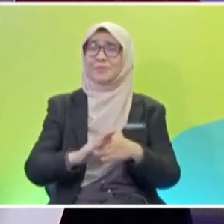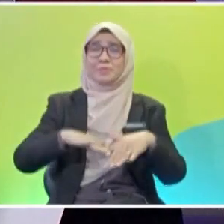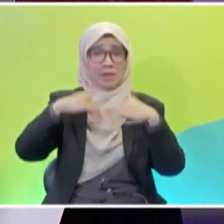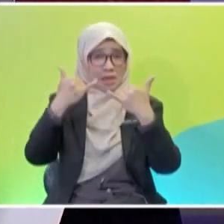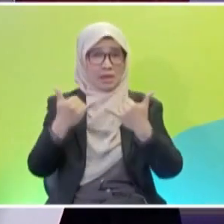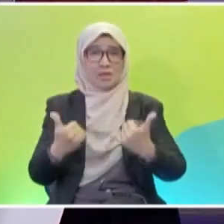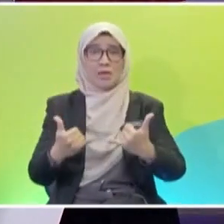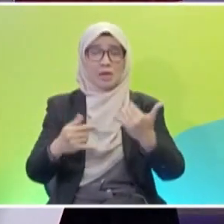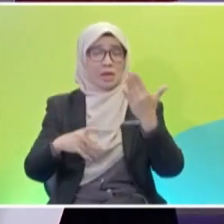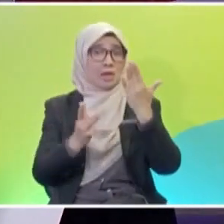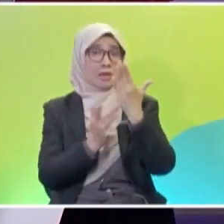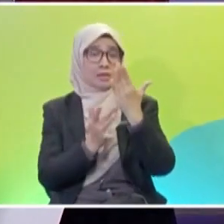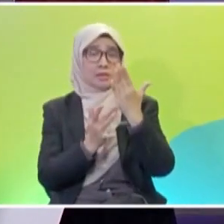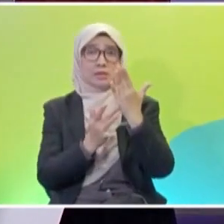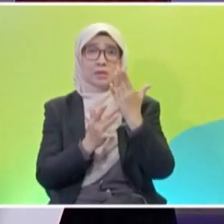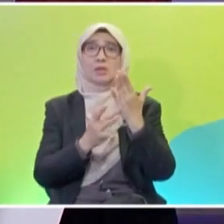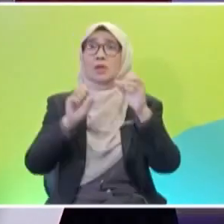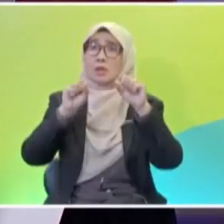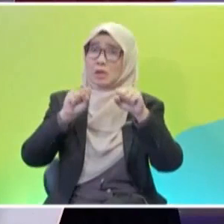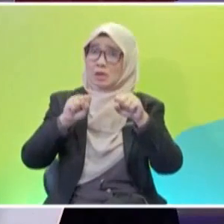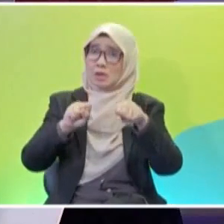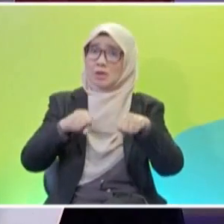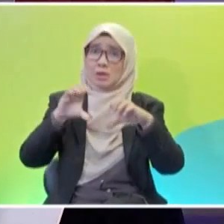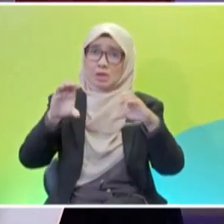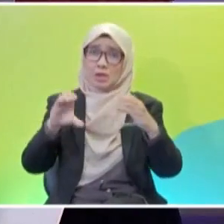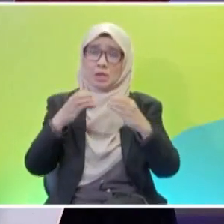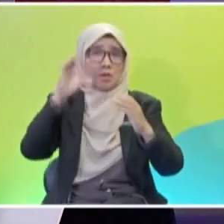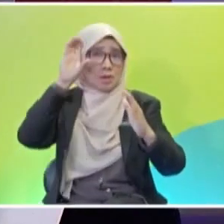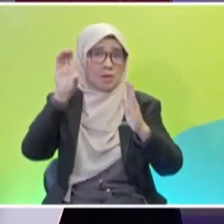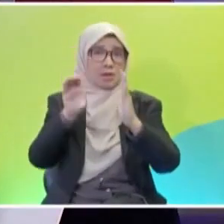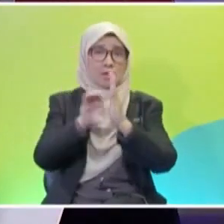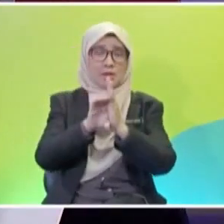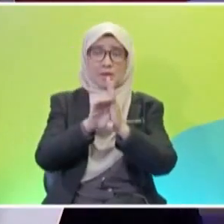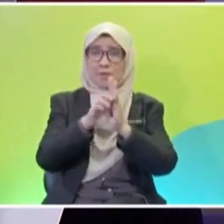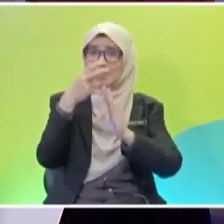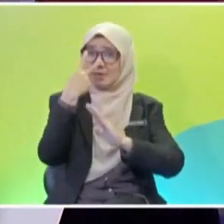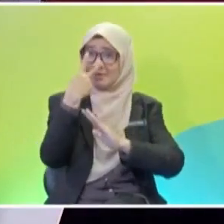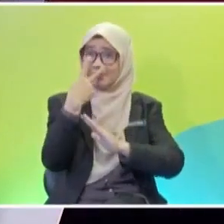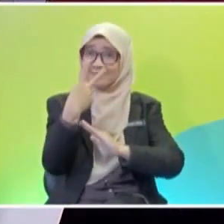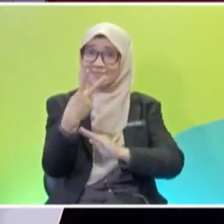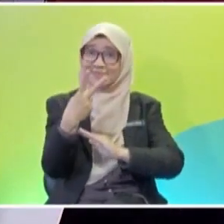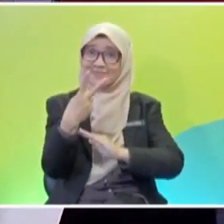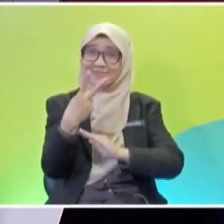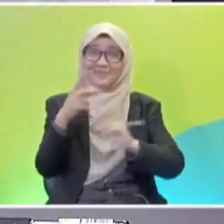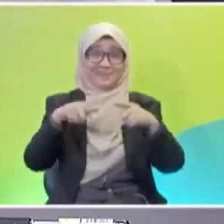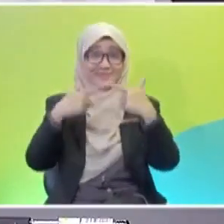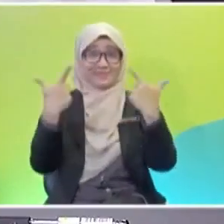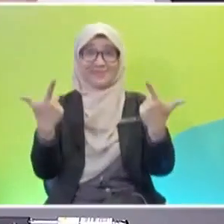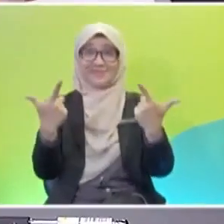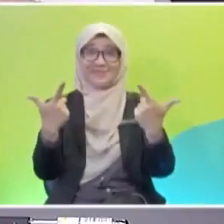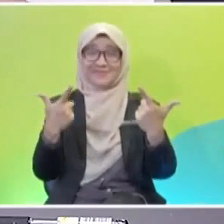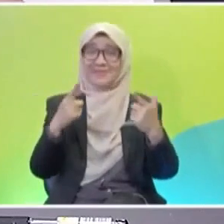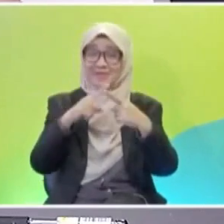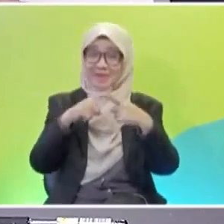with technology, you can do almost anything with a simple picture. But this is how I look like in reality. Oh, so this was used